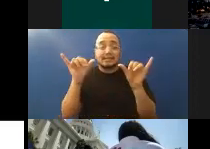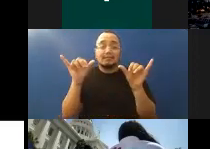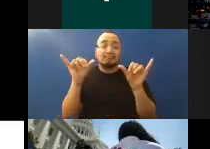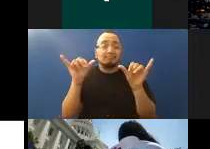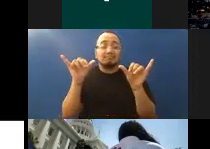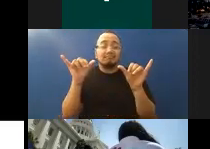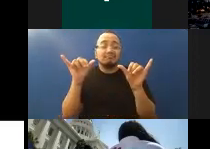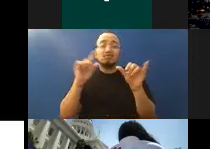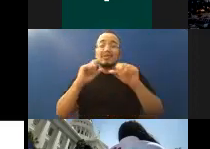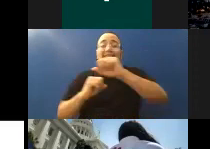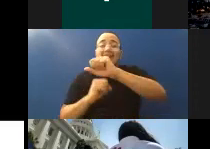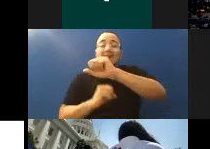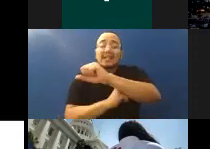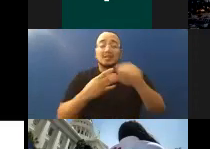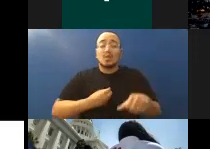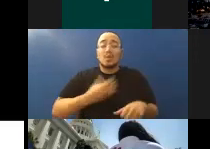male values. Like,